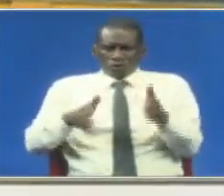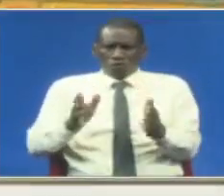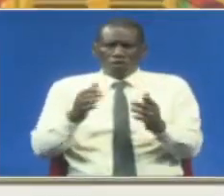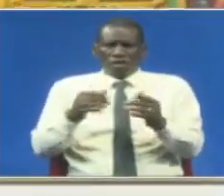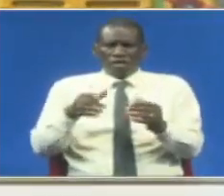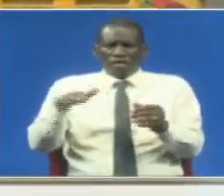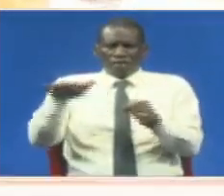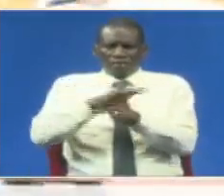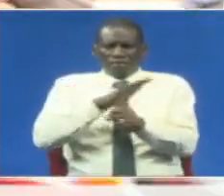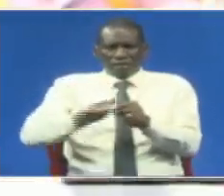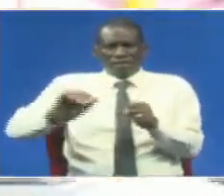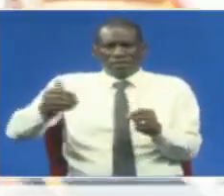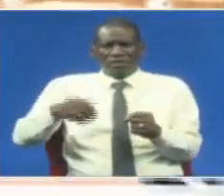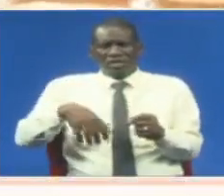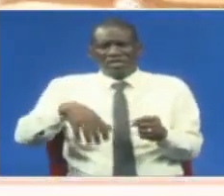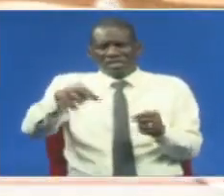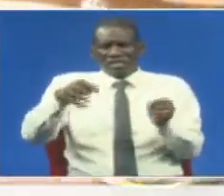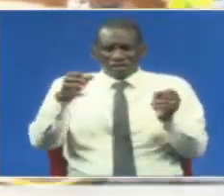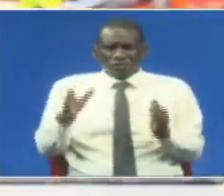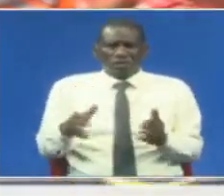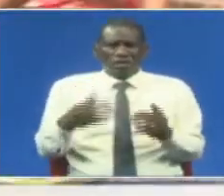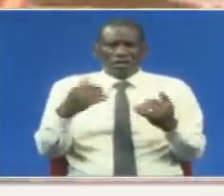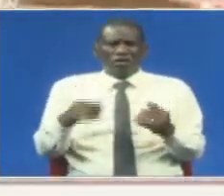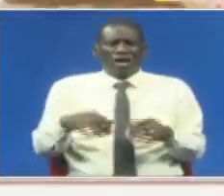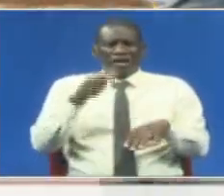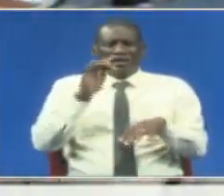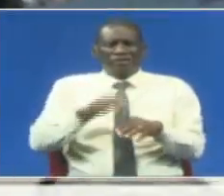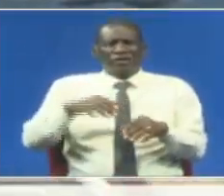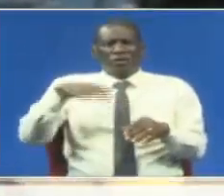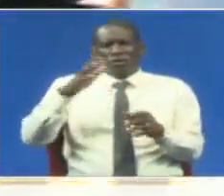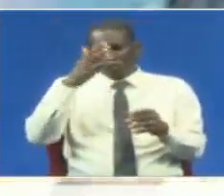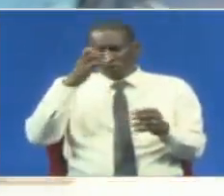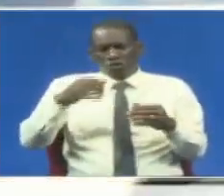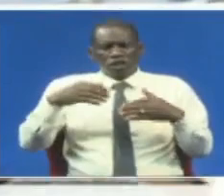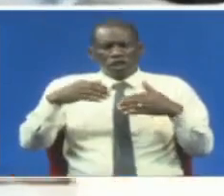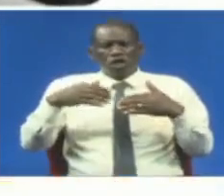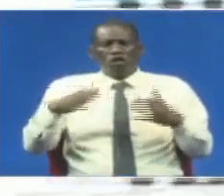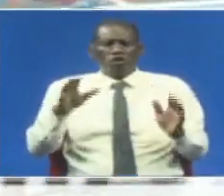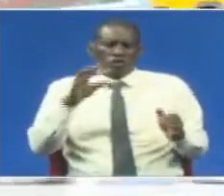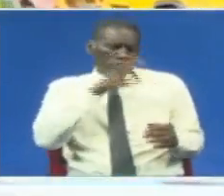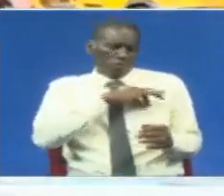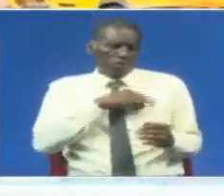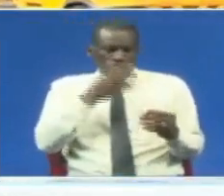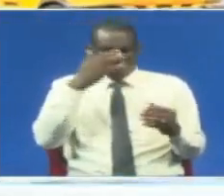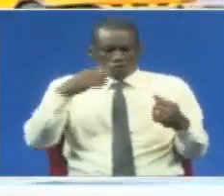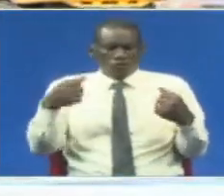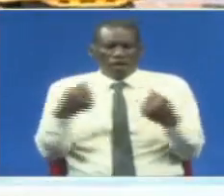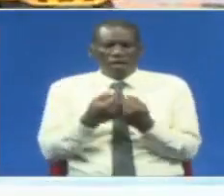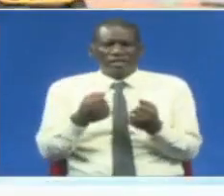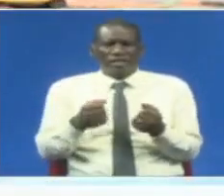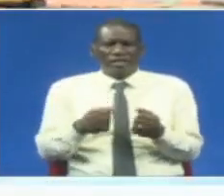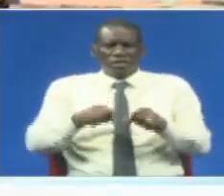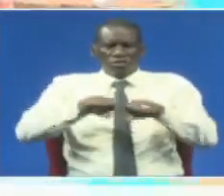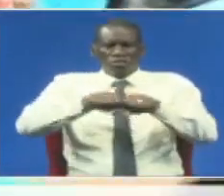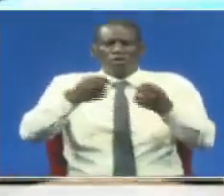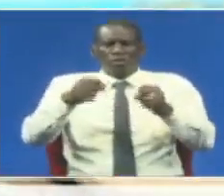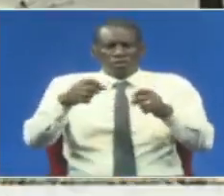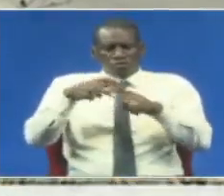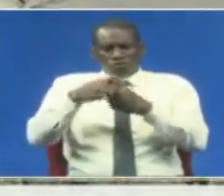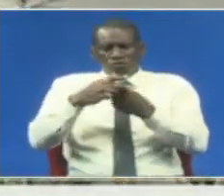town. Transporters are bearing the brunt as their losses mount due to accidents, breakdowns, and lost